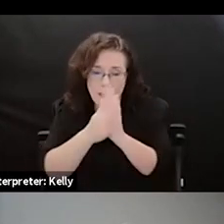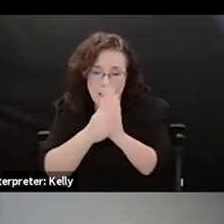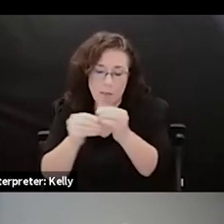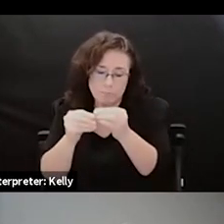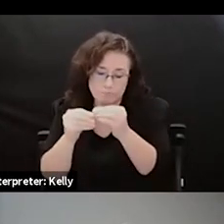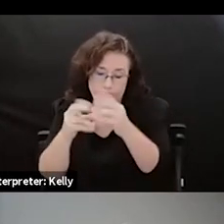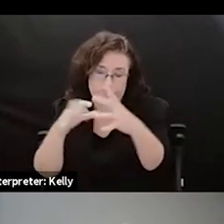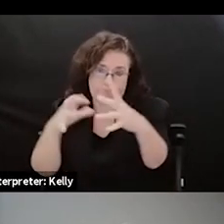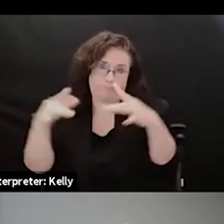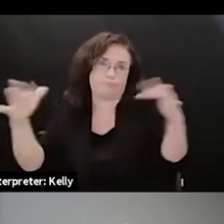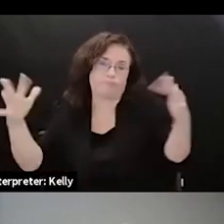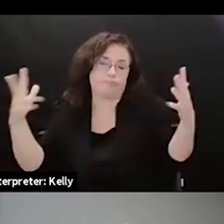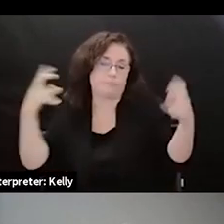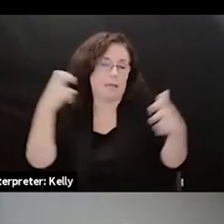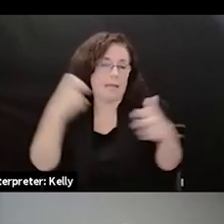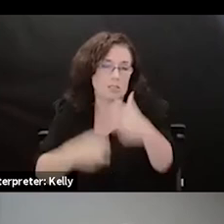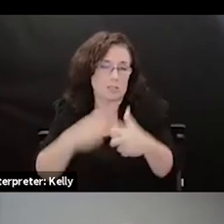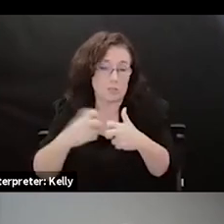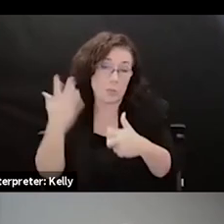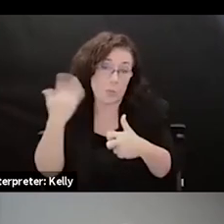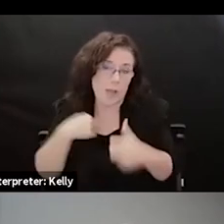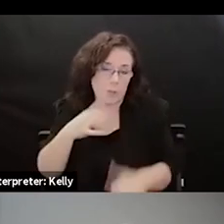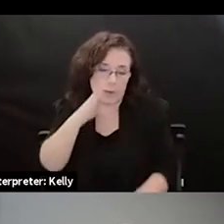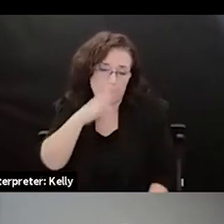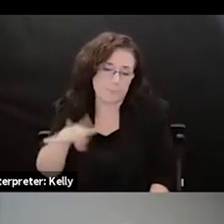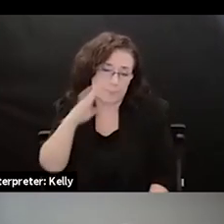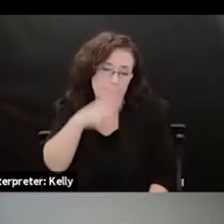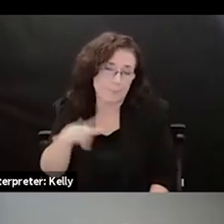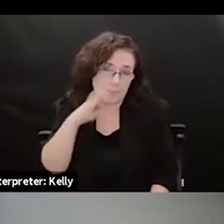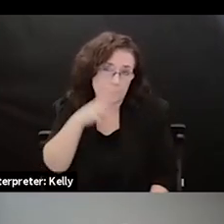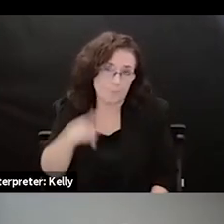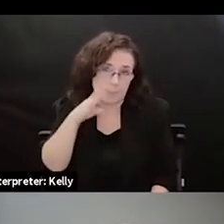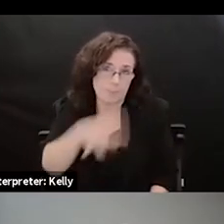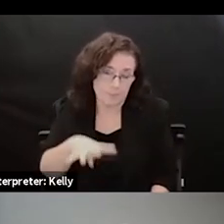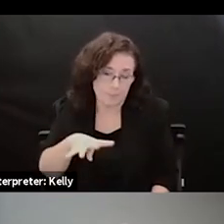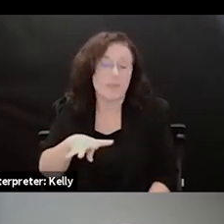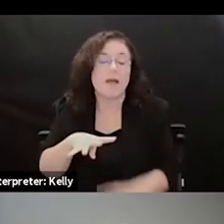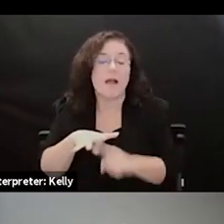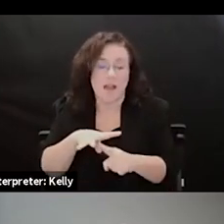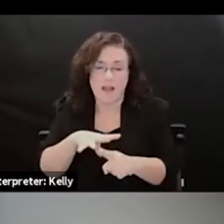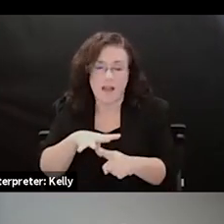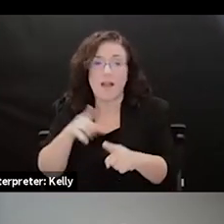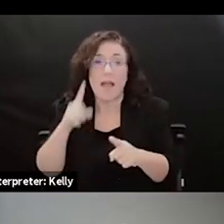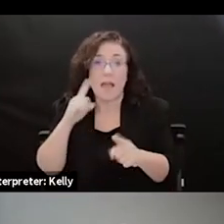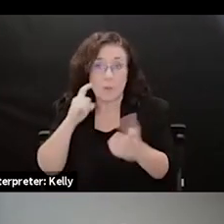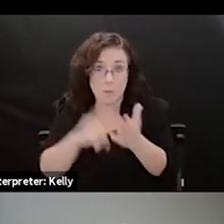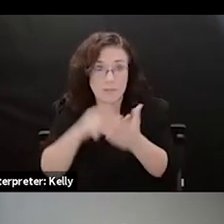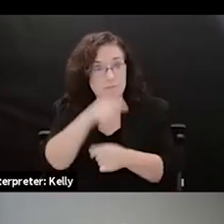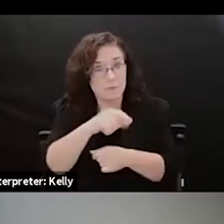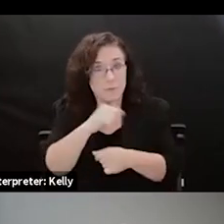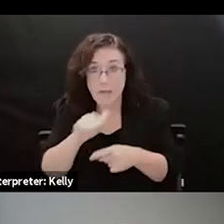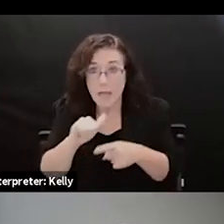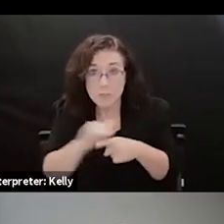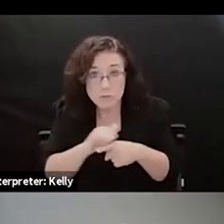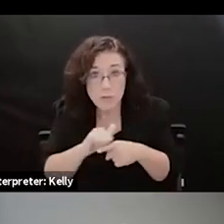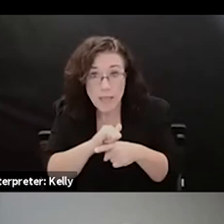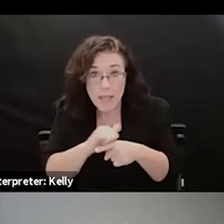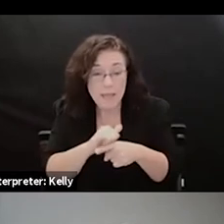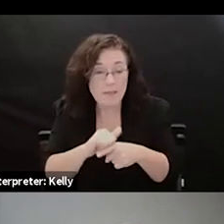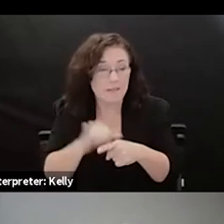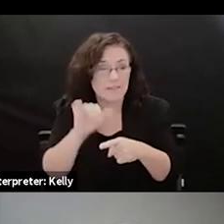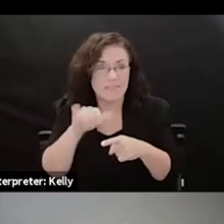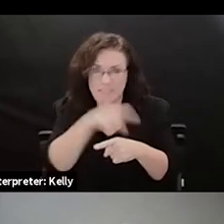the attention is not really being paid on it or we keep giving passes about you're untrained or you're not be able to it's hitting this audit saying there's an issue